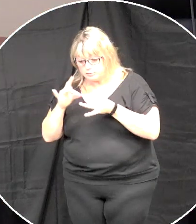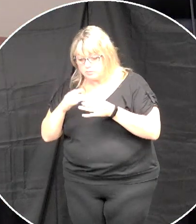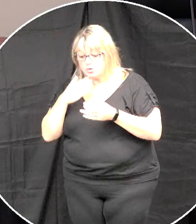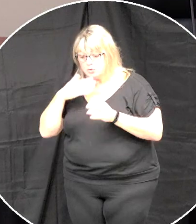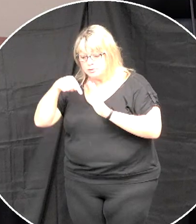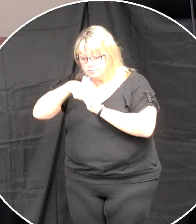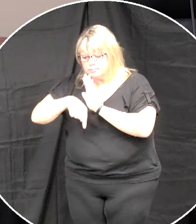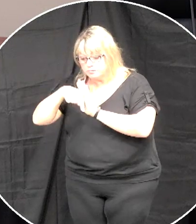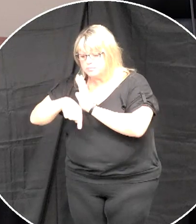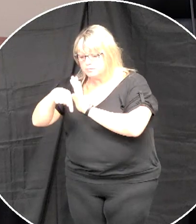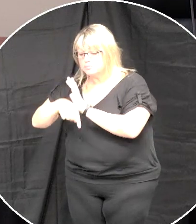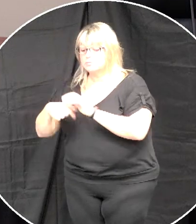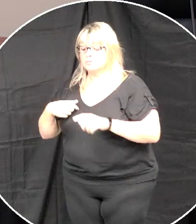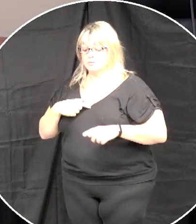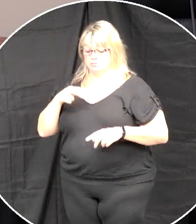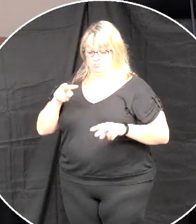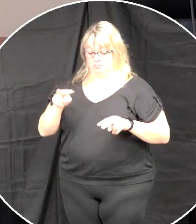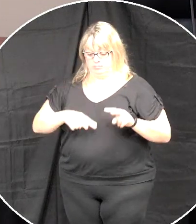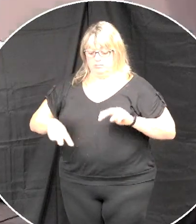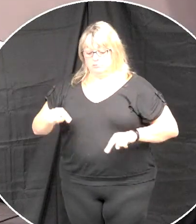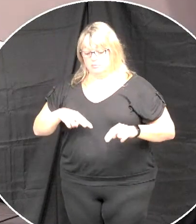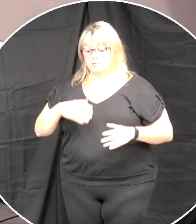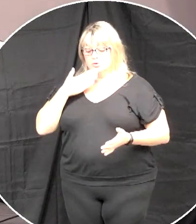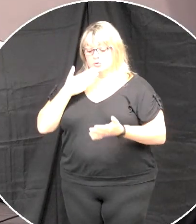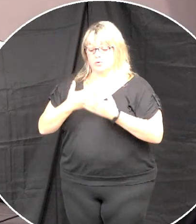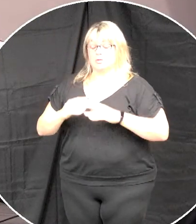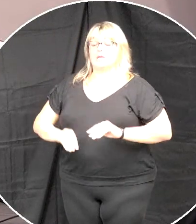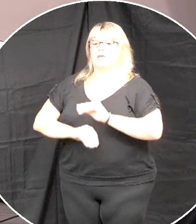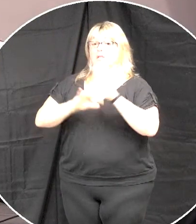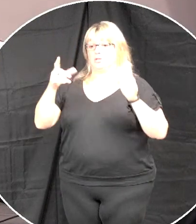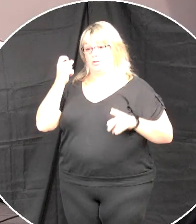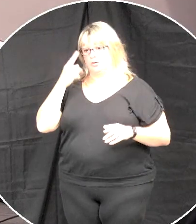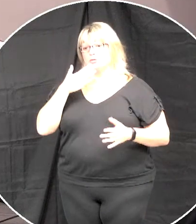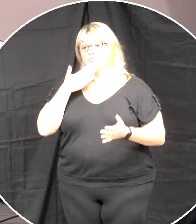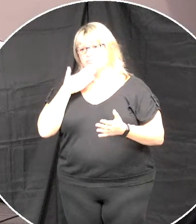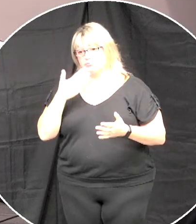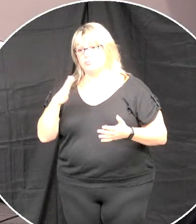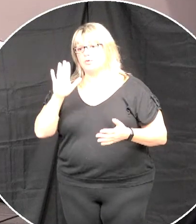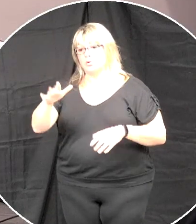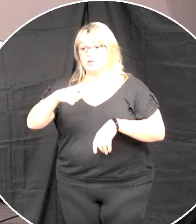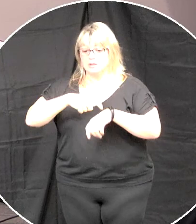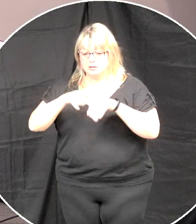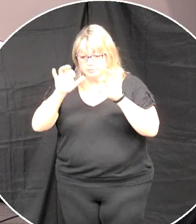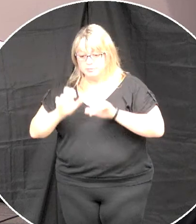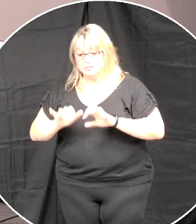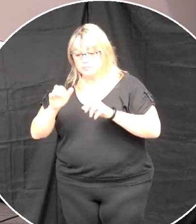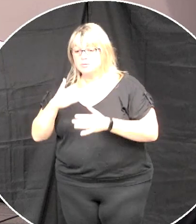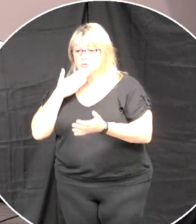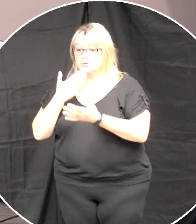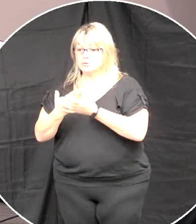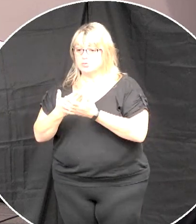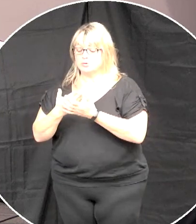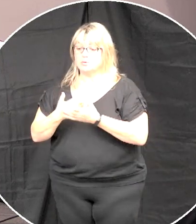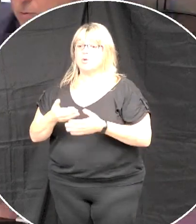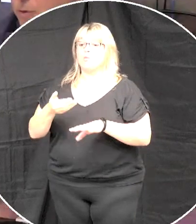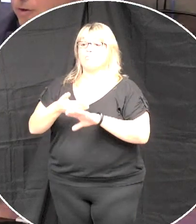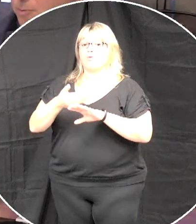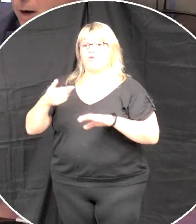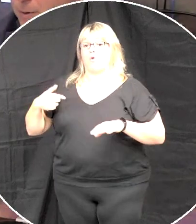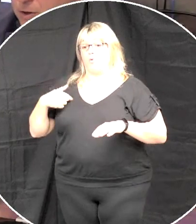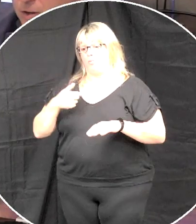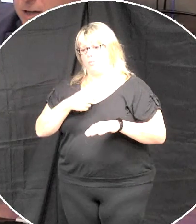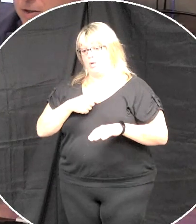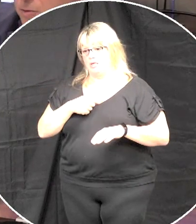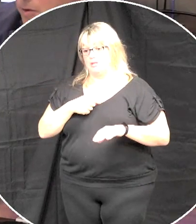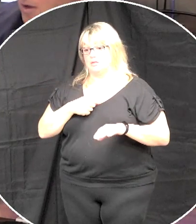Really appreciate it. We feel like we're really understand what's going on, so I appreciate that, your time and your effort on that. Before we put this to a motion to approve these